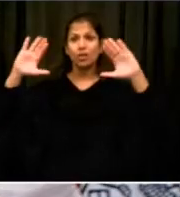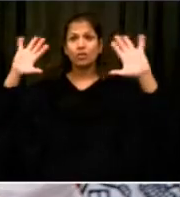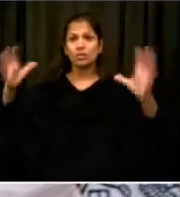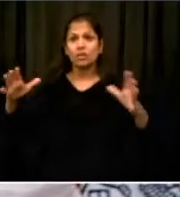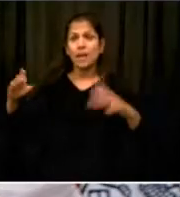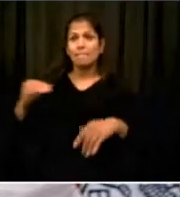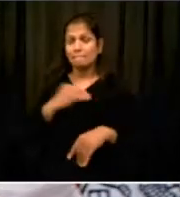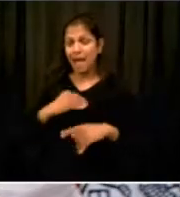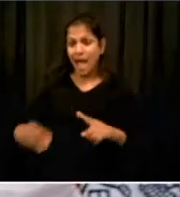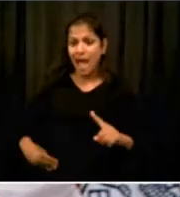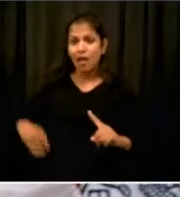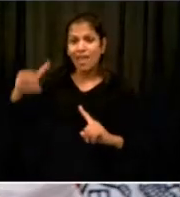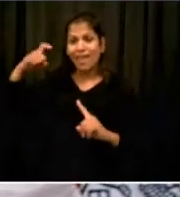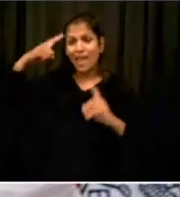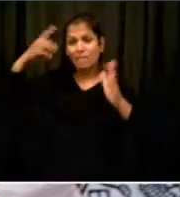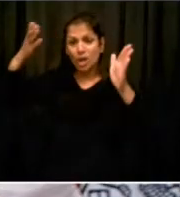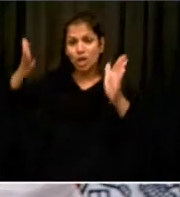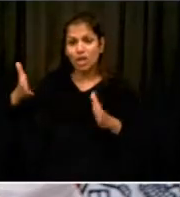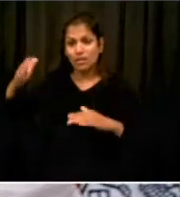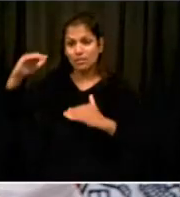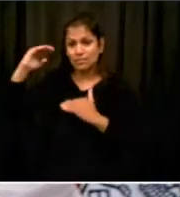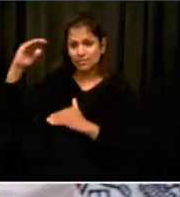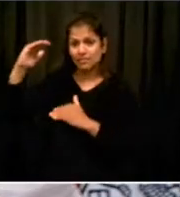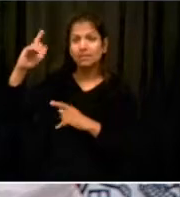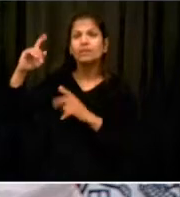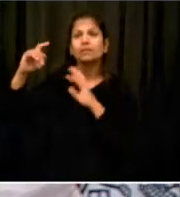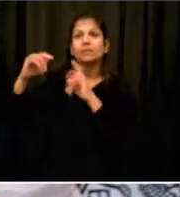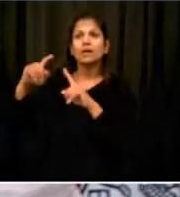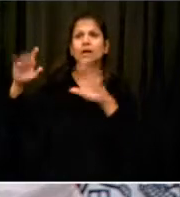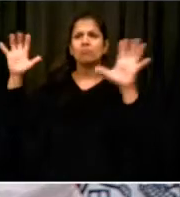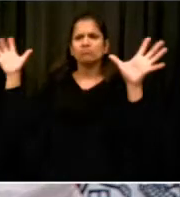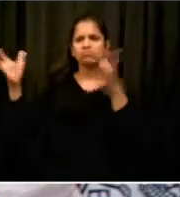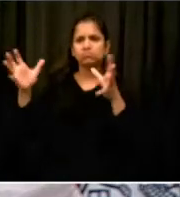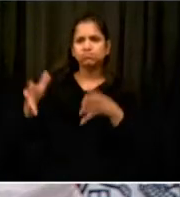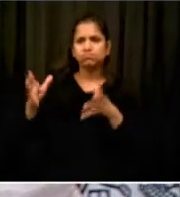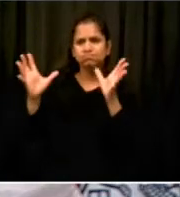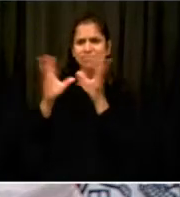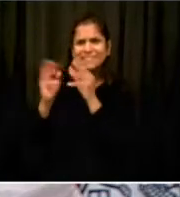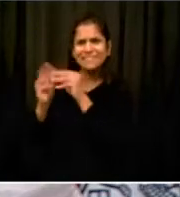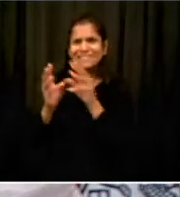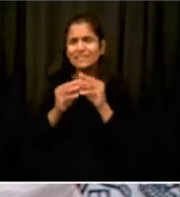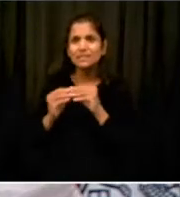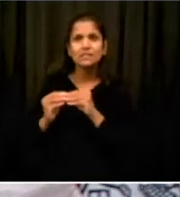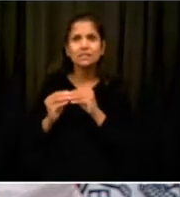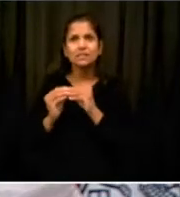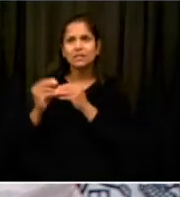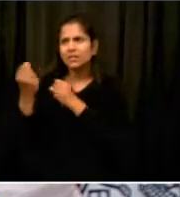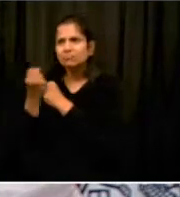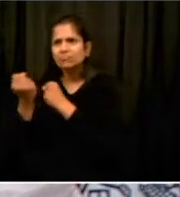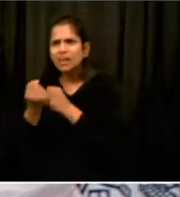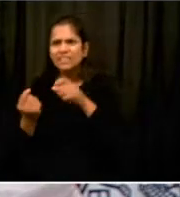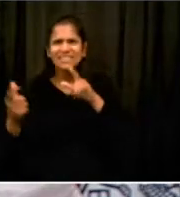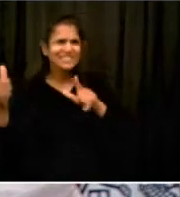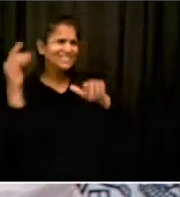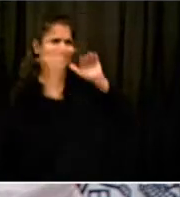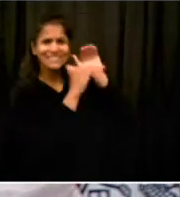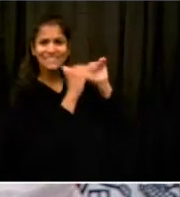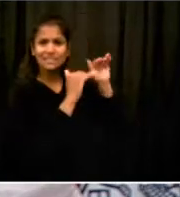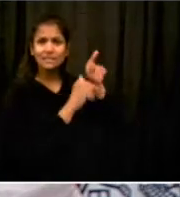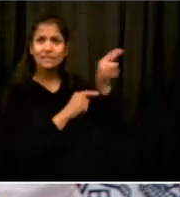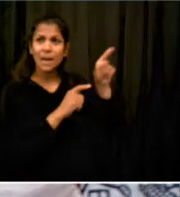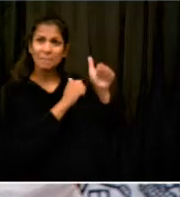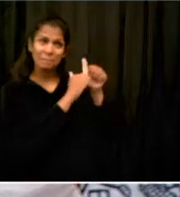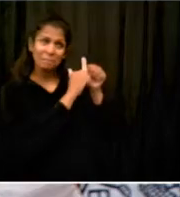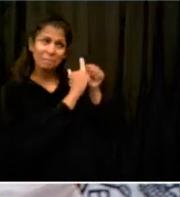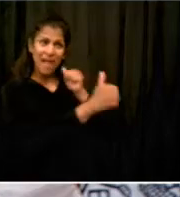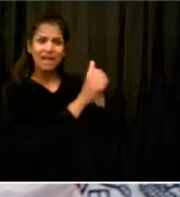trying to build the voices of everyday people in those states, business leaders, clergy leaders, unions, everyone coming together to put pressure